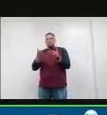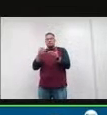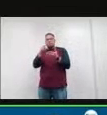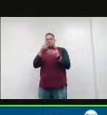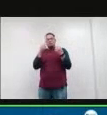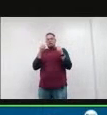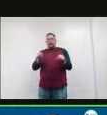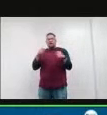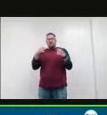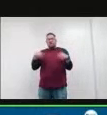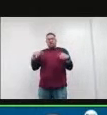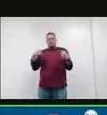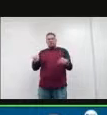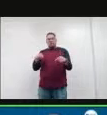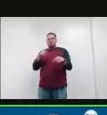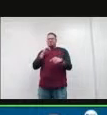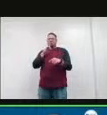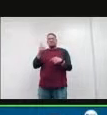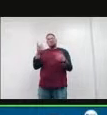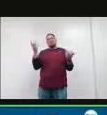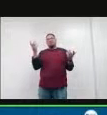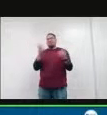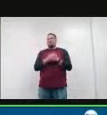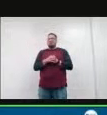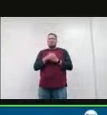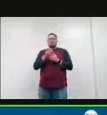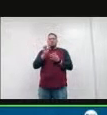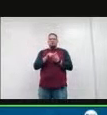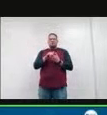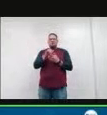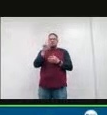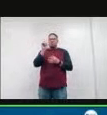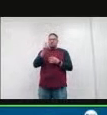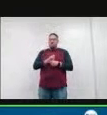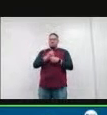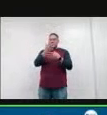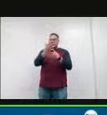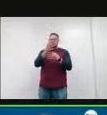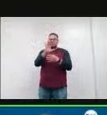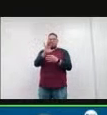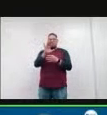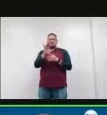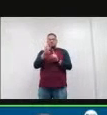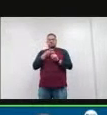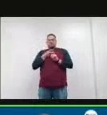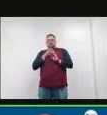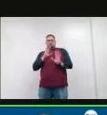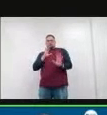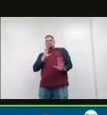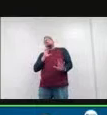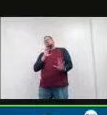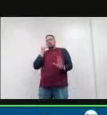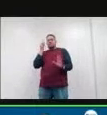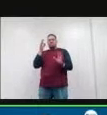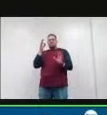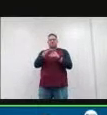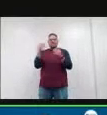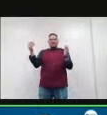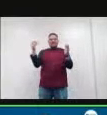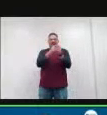debate. And the reality is that is when you should express your reservations. If you're going to vote against a motion that's before the